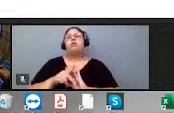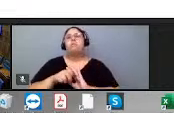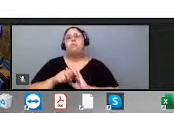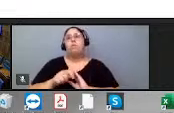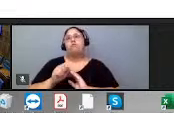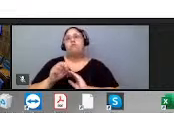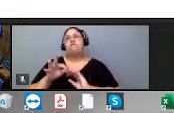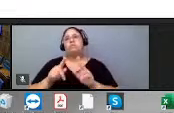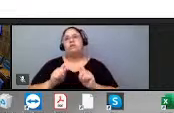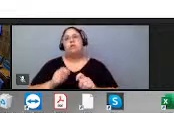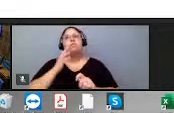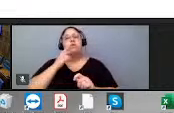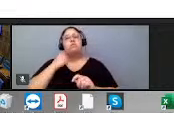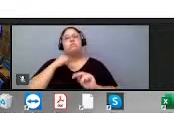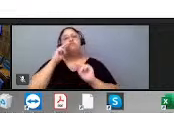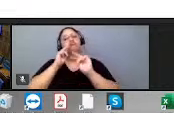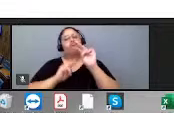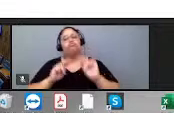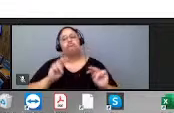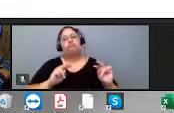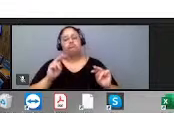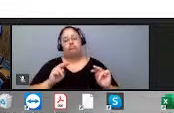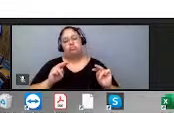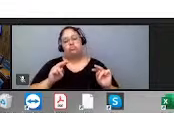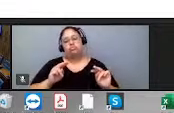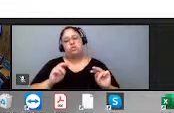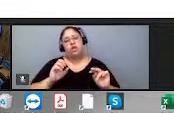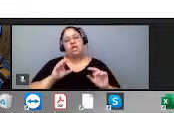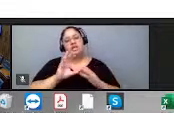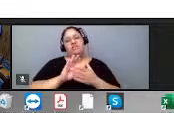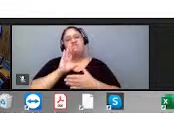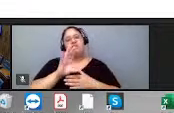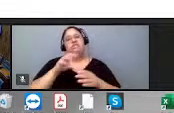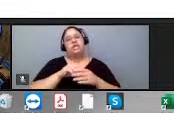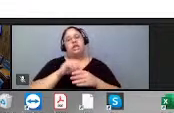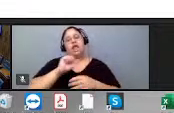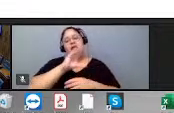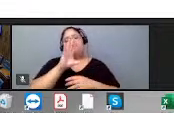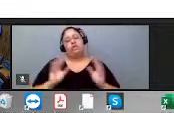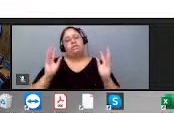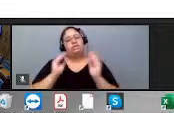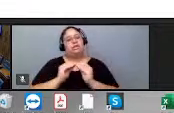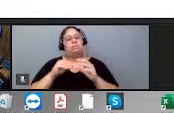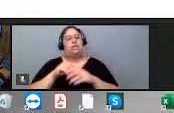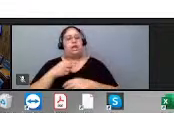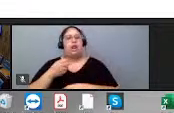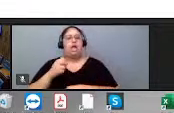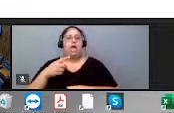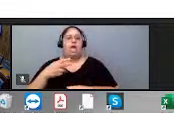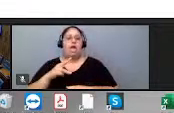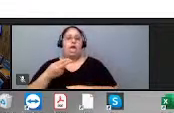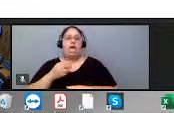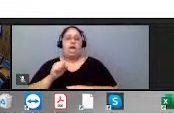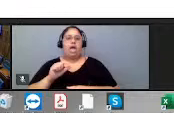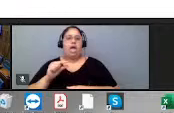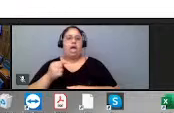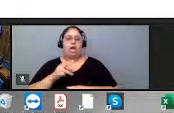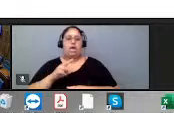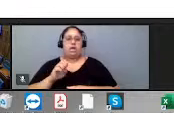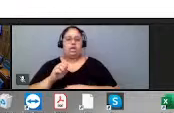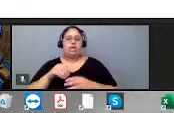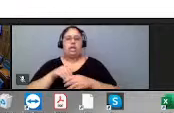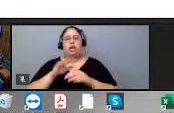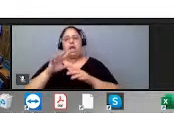cape to when I address the Africa invest in Africa Summit in the ha in April I think without